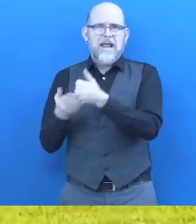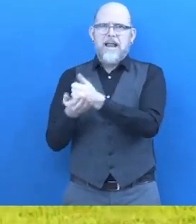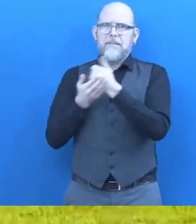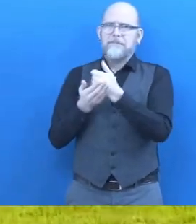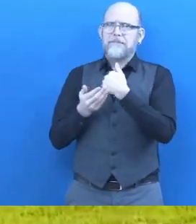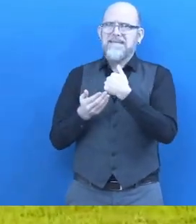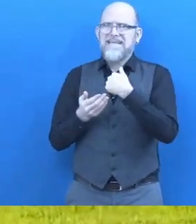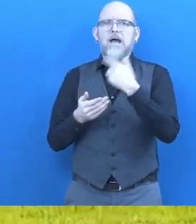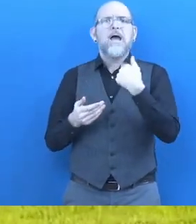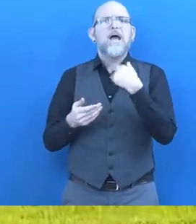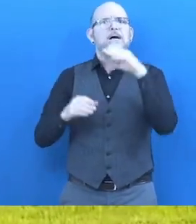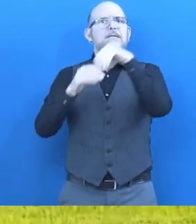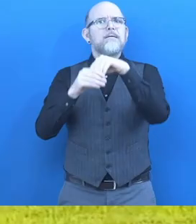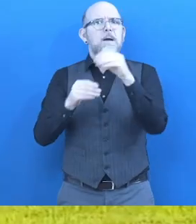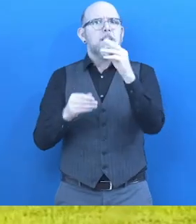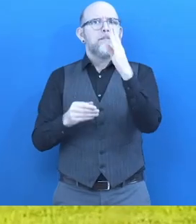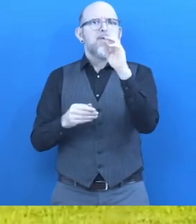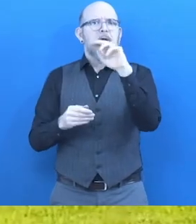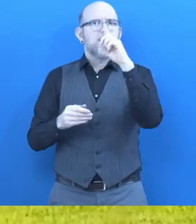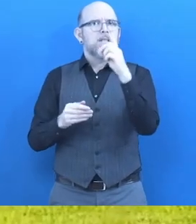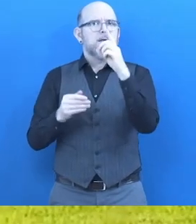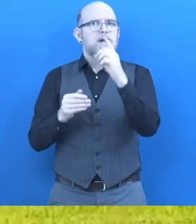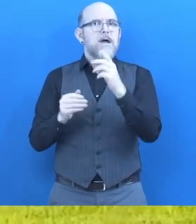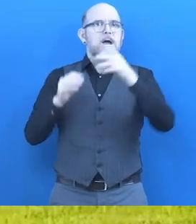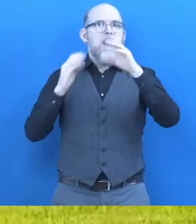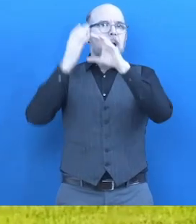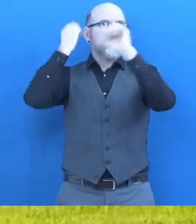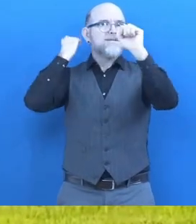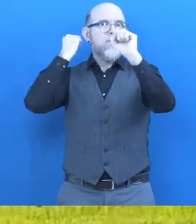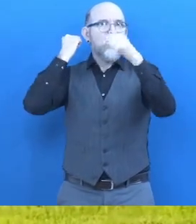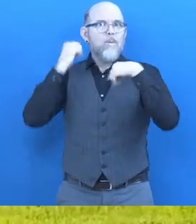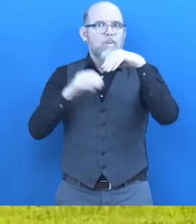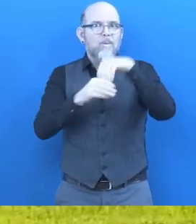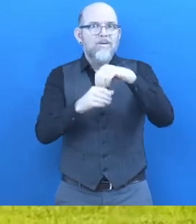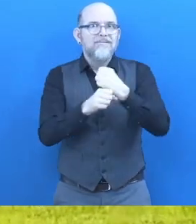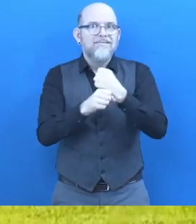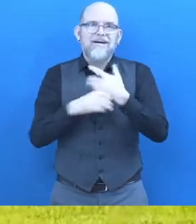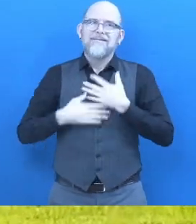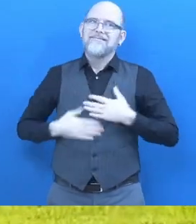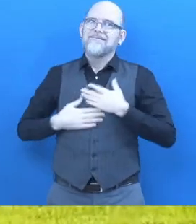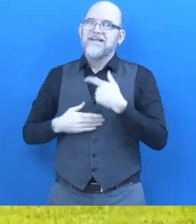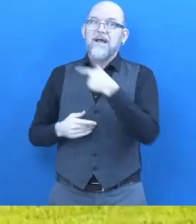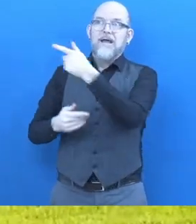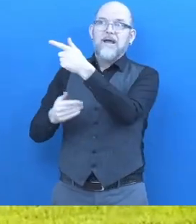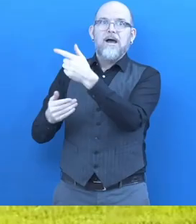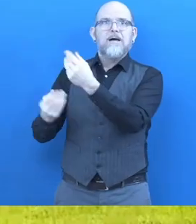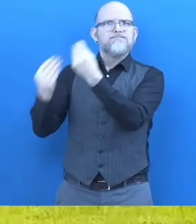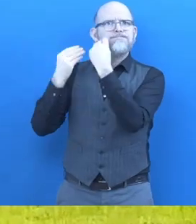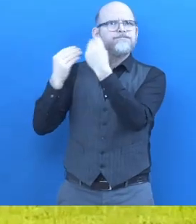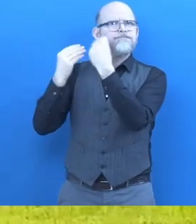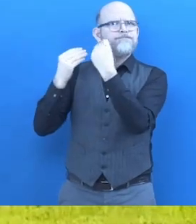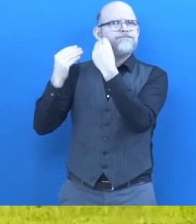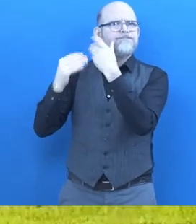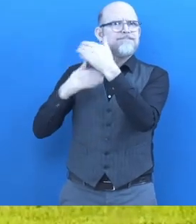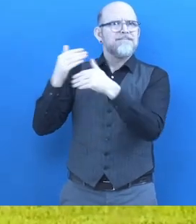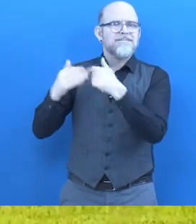job. And before I was even placed, Riziki Source had to take me through a training. And I'm very happy, and actually it came in handy because